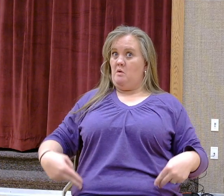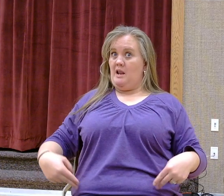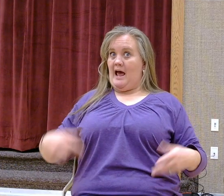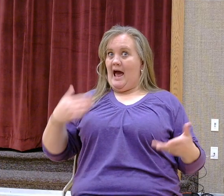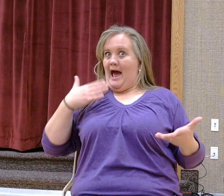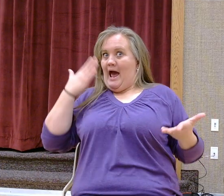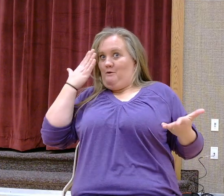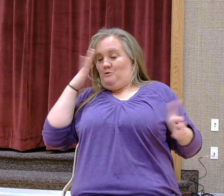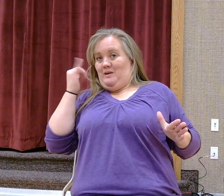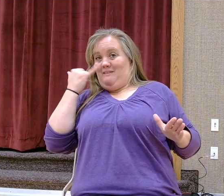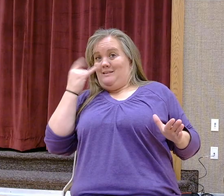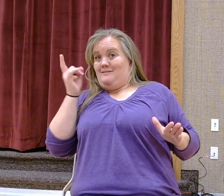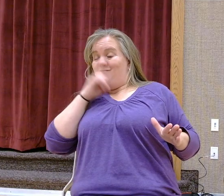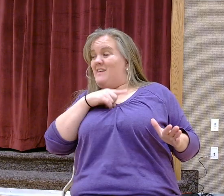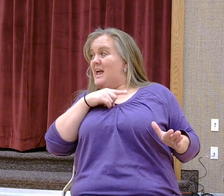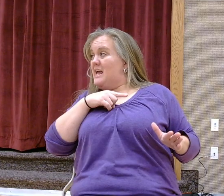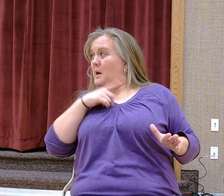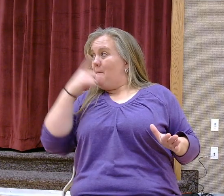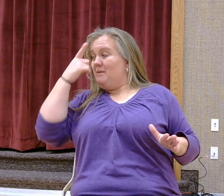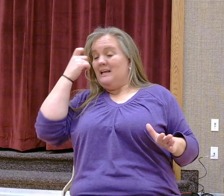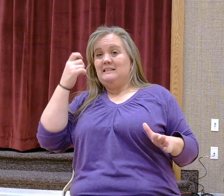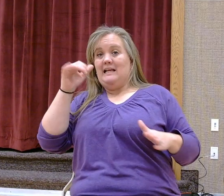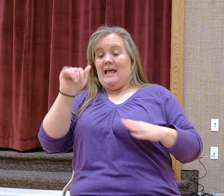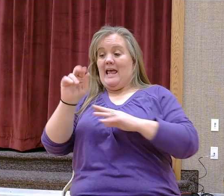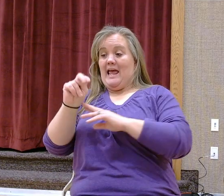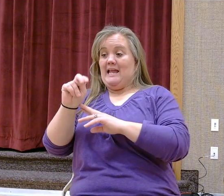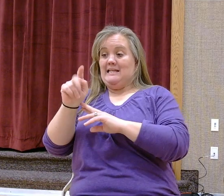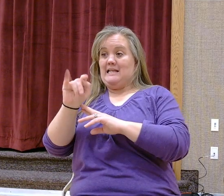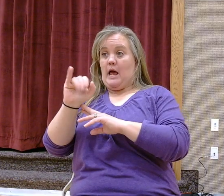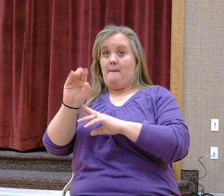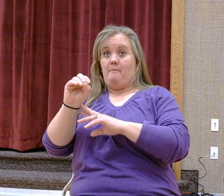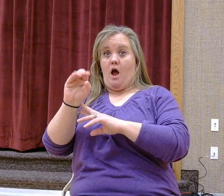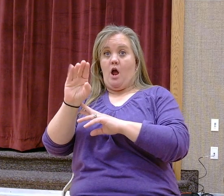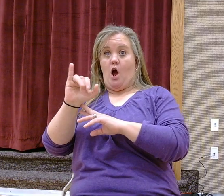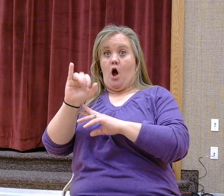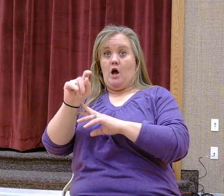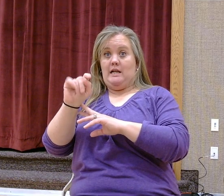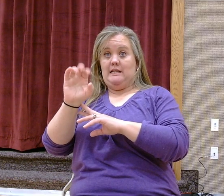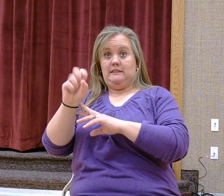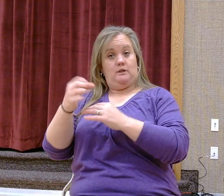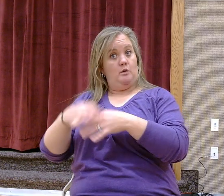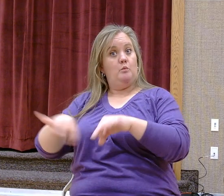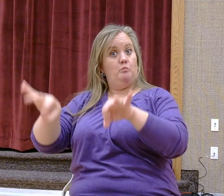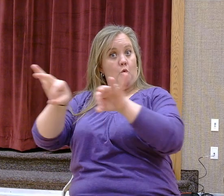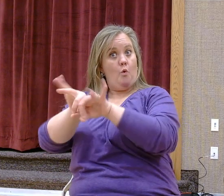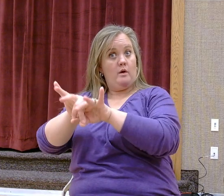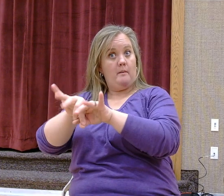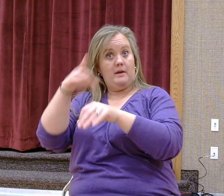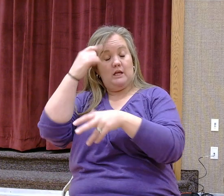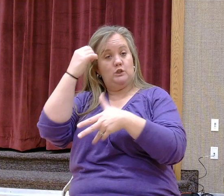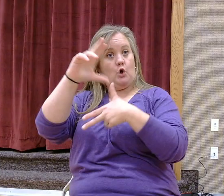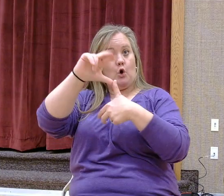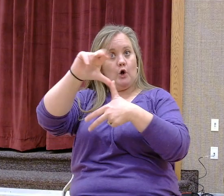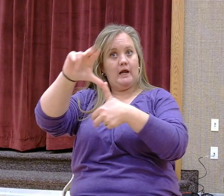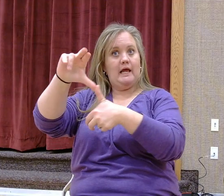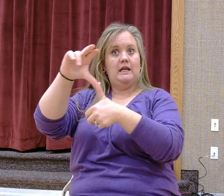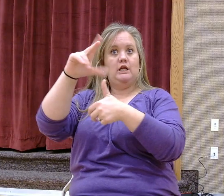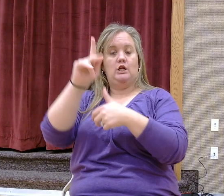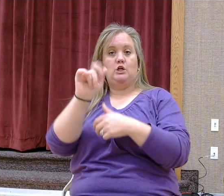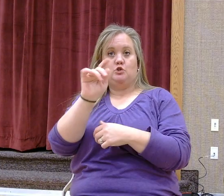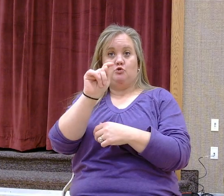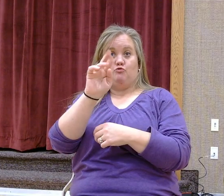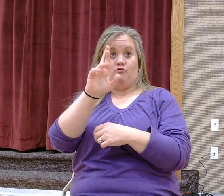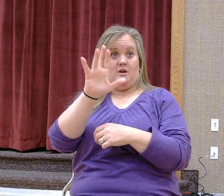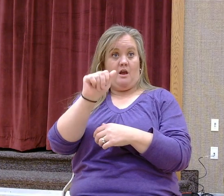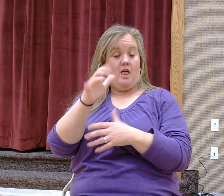thing, because antibiotics are important. Like with Hurricane Katrina, there was a lot of people that died just from simple infections that antibiotics could have